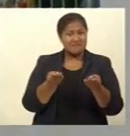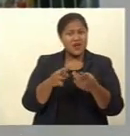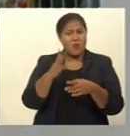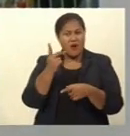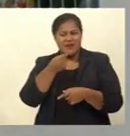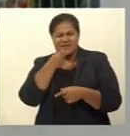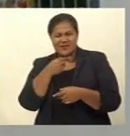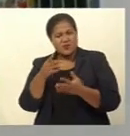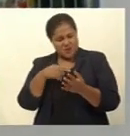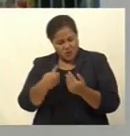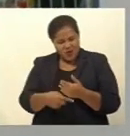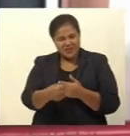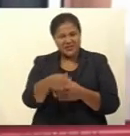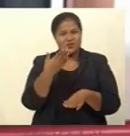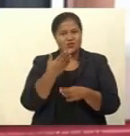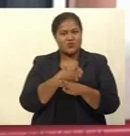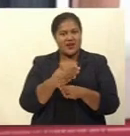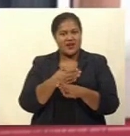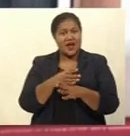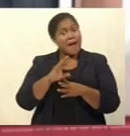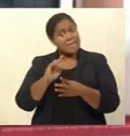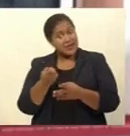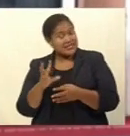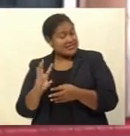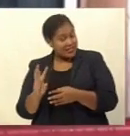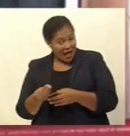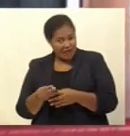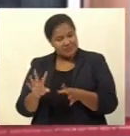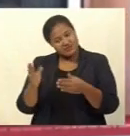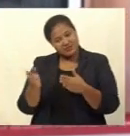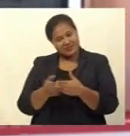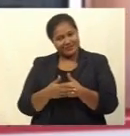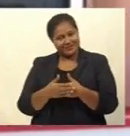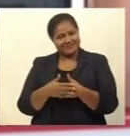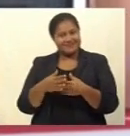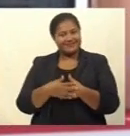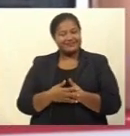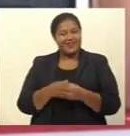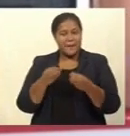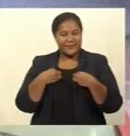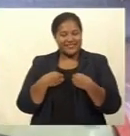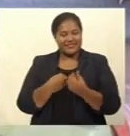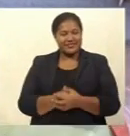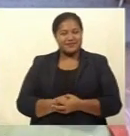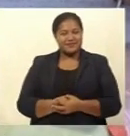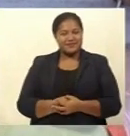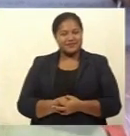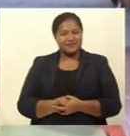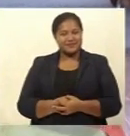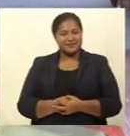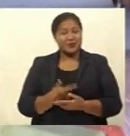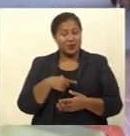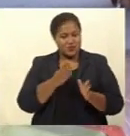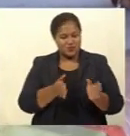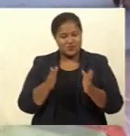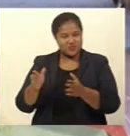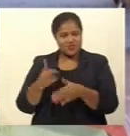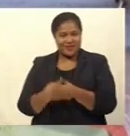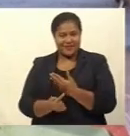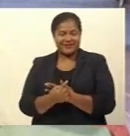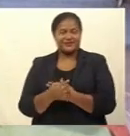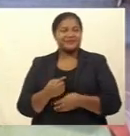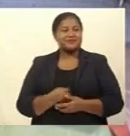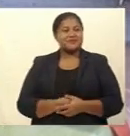that remain operational, as some have chosen to close down during this containment period. Christiana